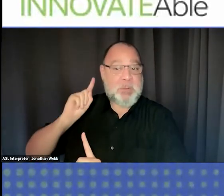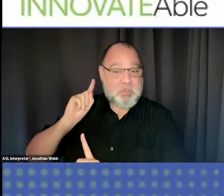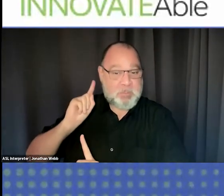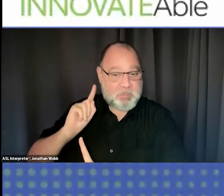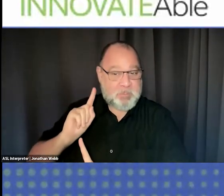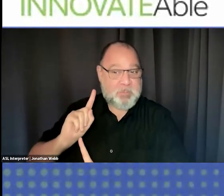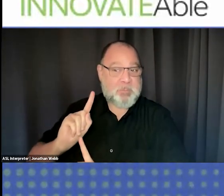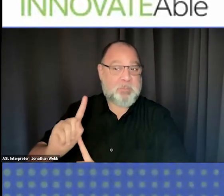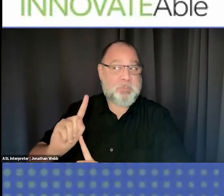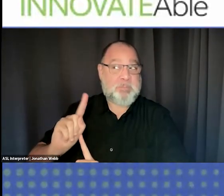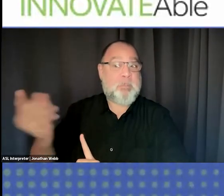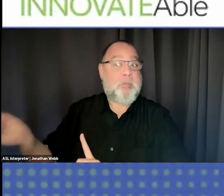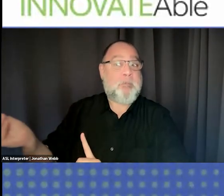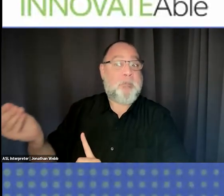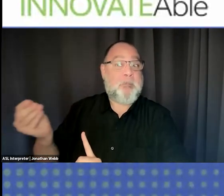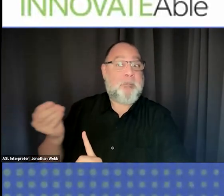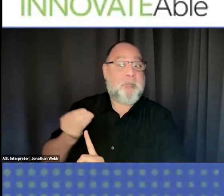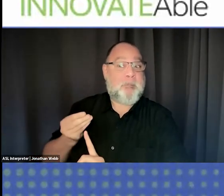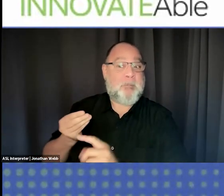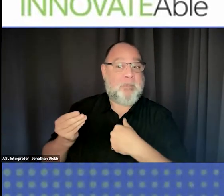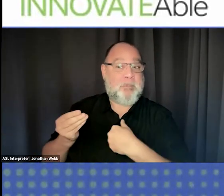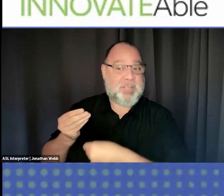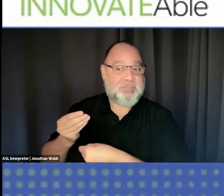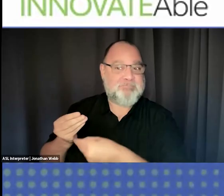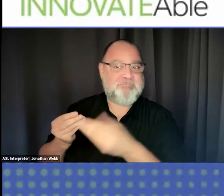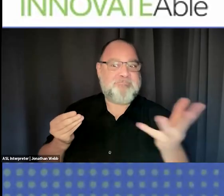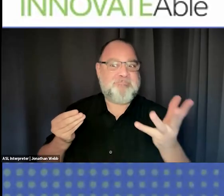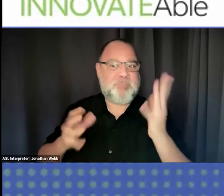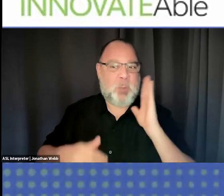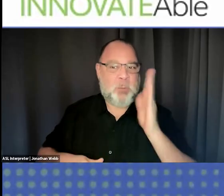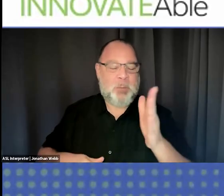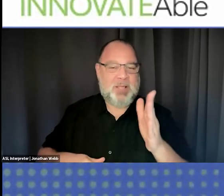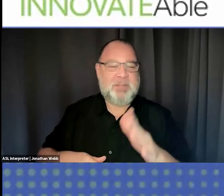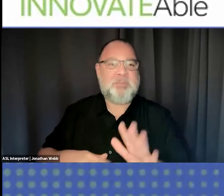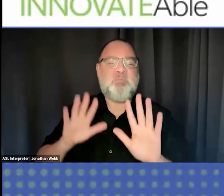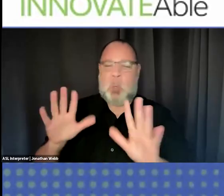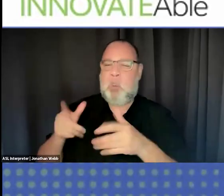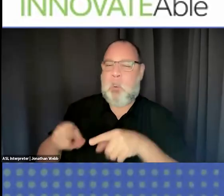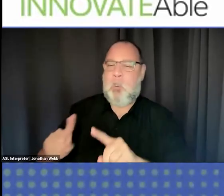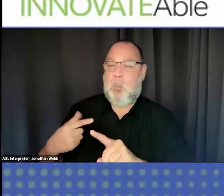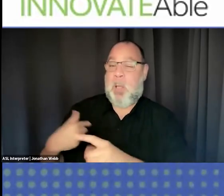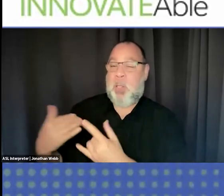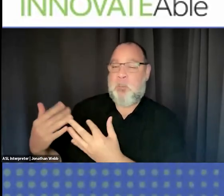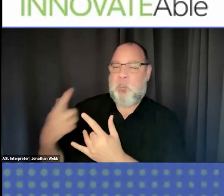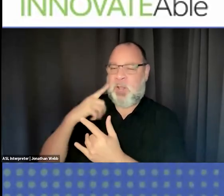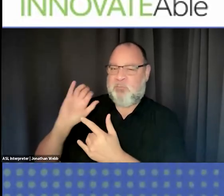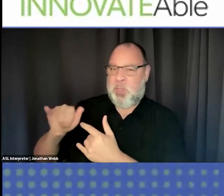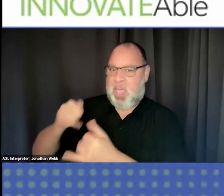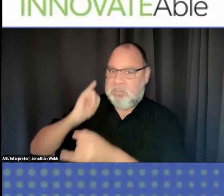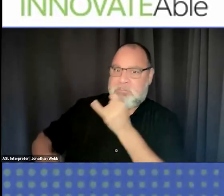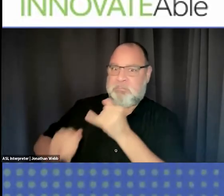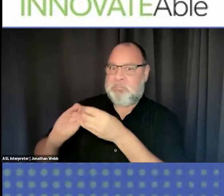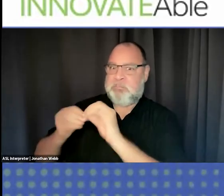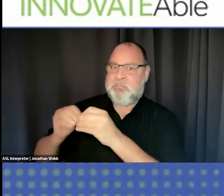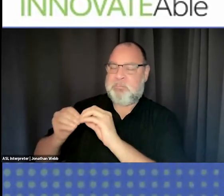as I have them, I will share them. So real quick, while I'm waiting on those results, I wanted to share about